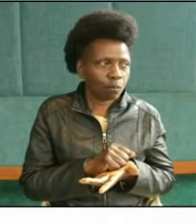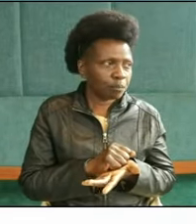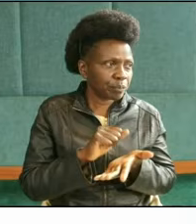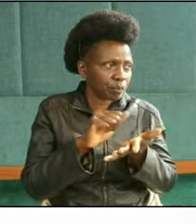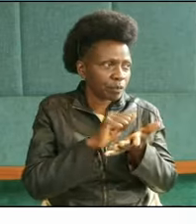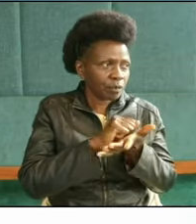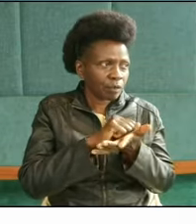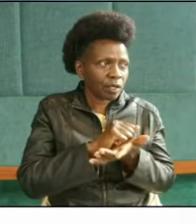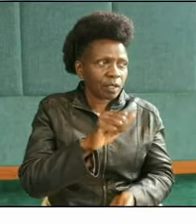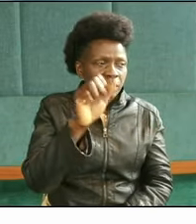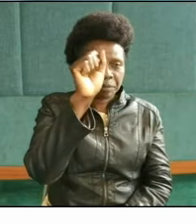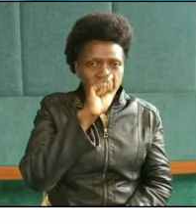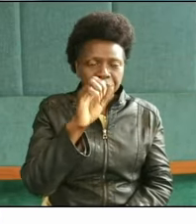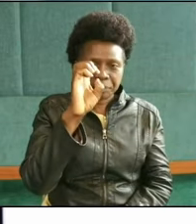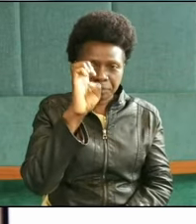So it makes me wonder